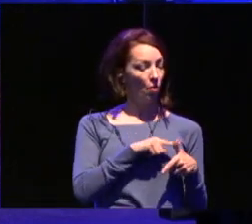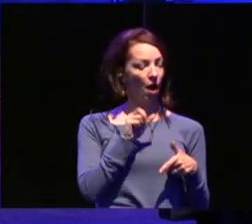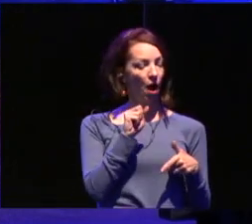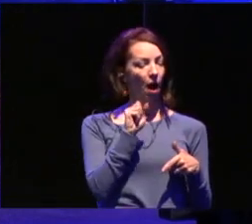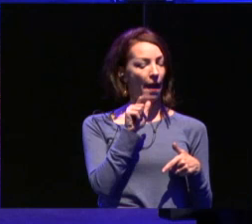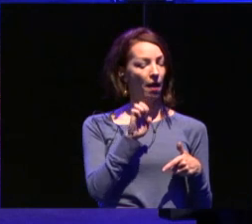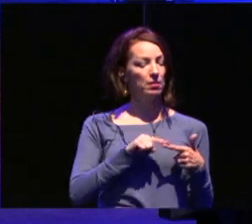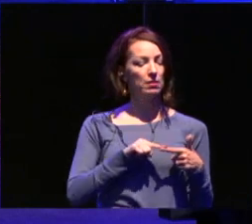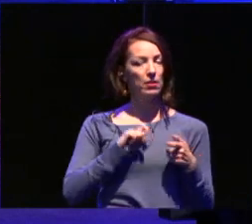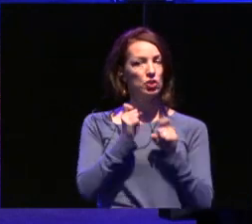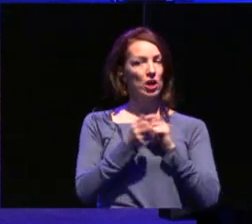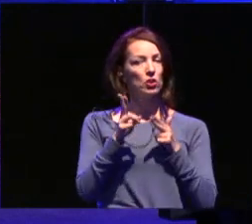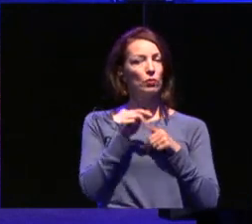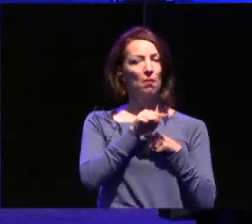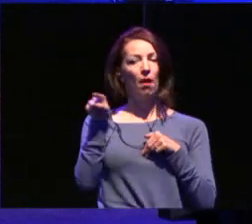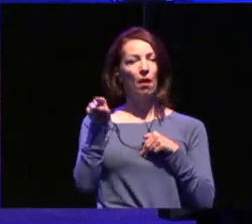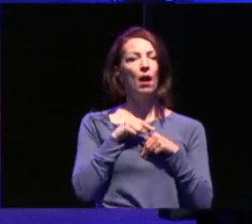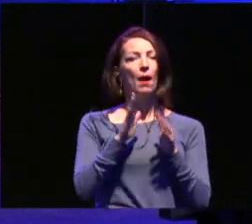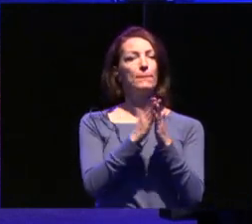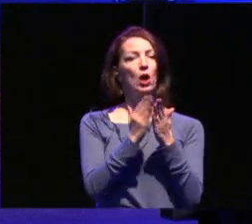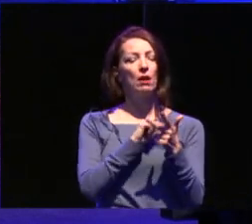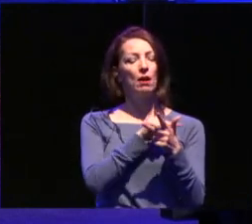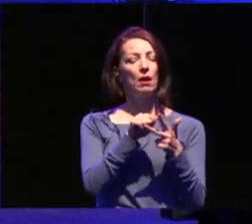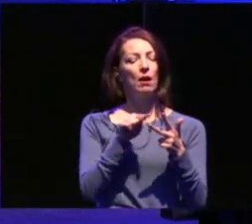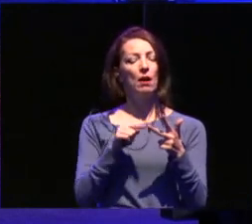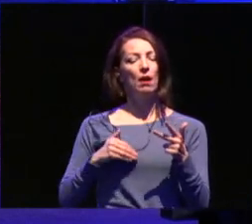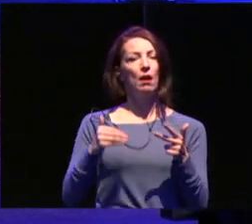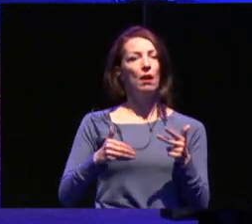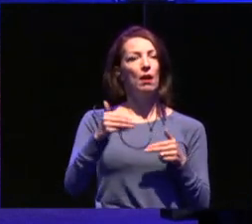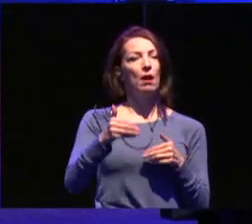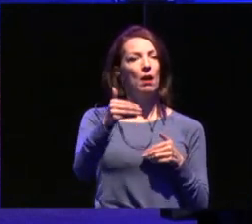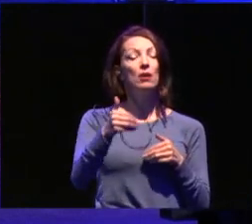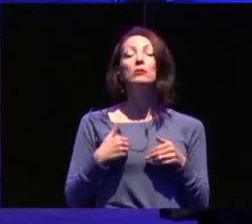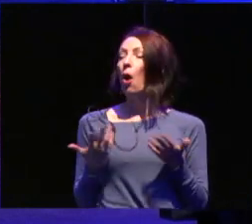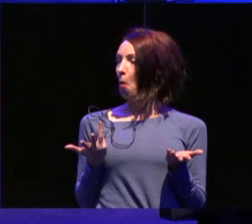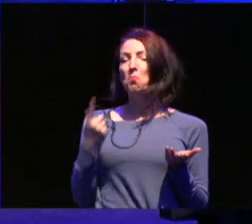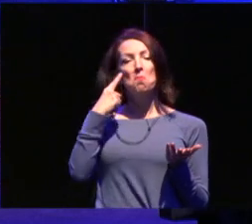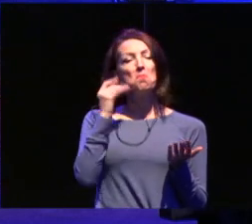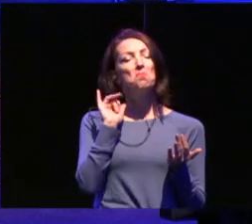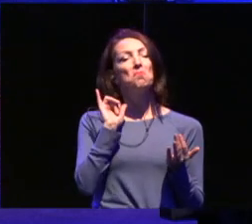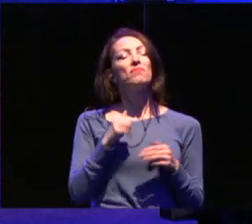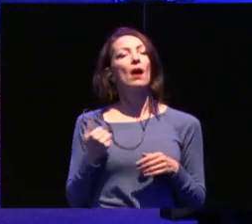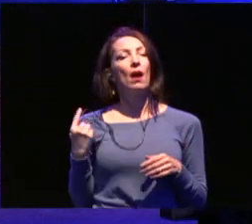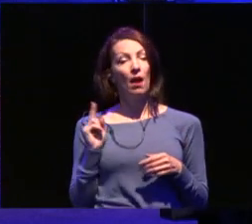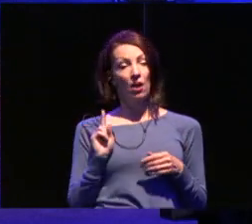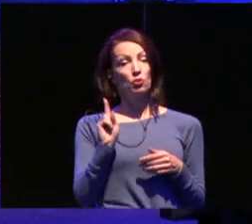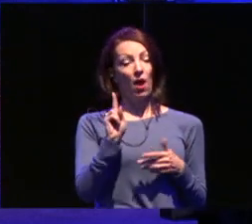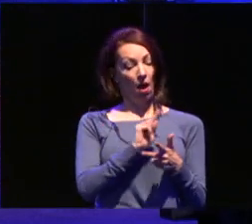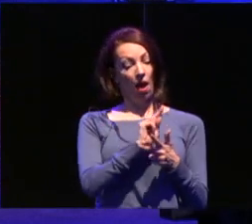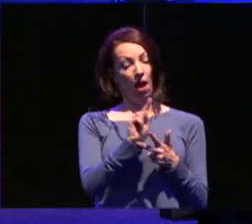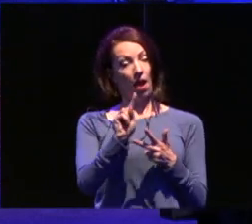the hymnal, okay. So she's doing it nicely and beautifully. And she gets to the front, and her